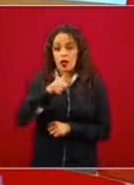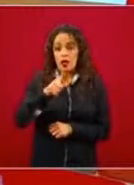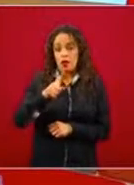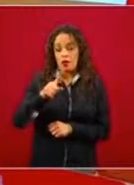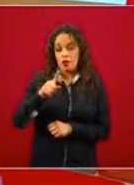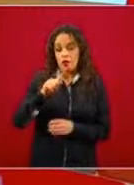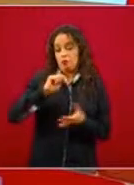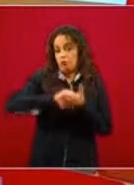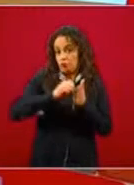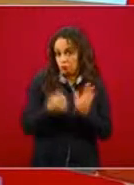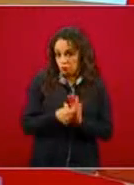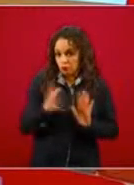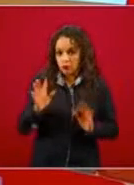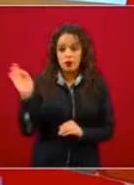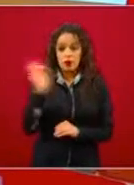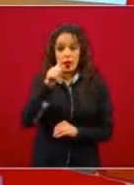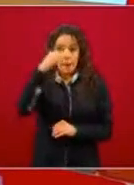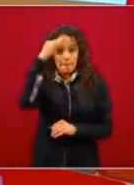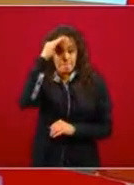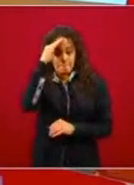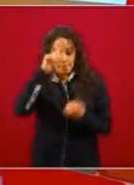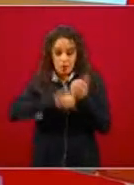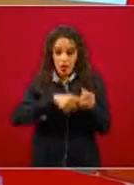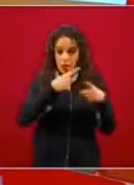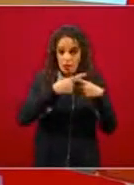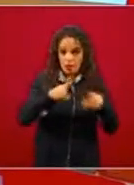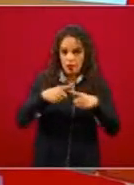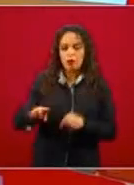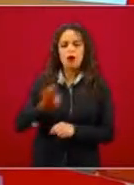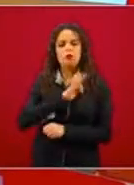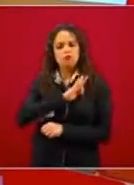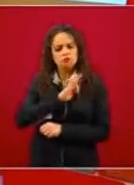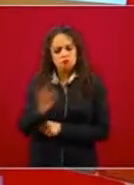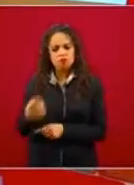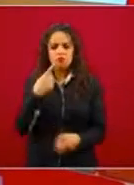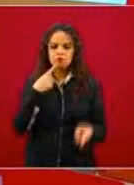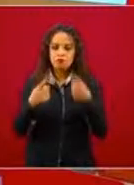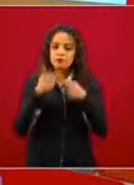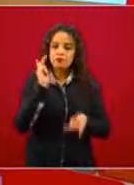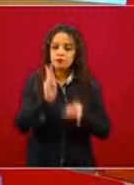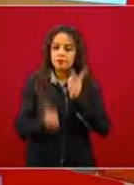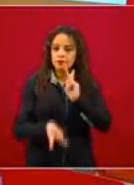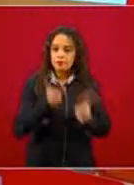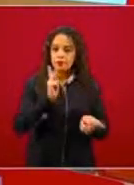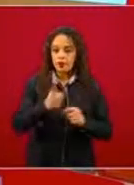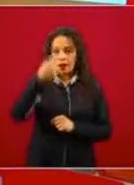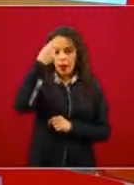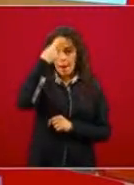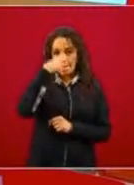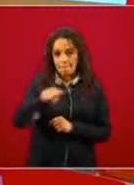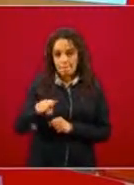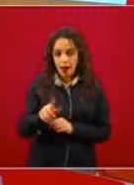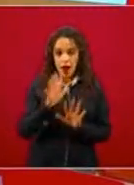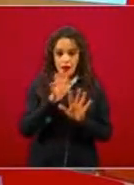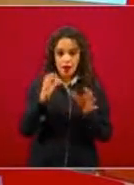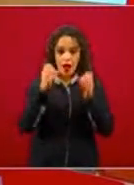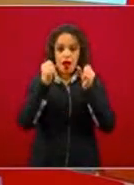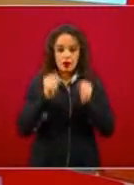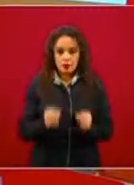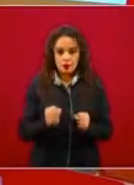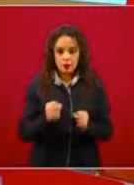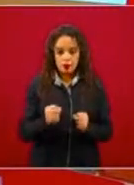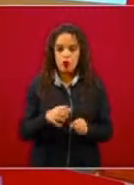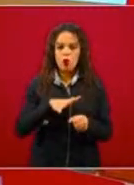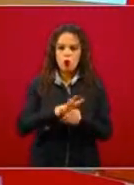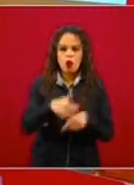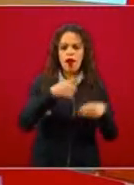given reason or their different cabinets and their different teams perceive it differently, then we should talk about it and we